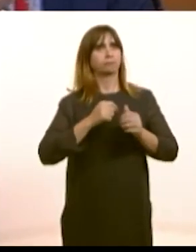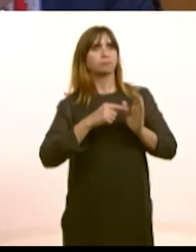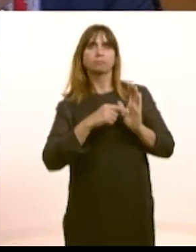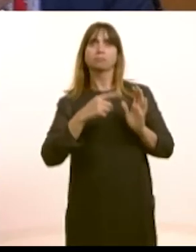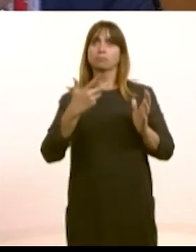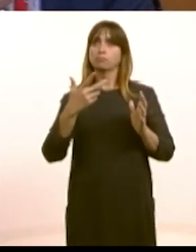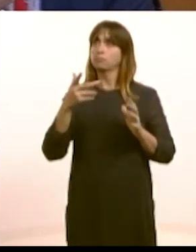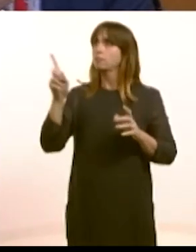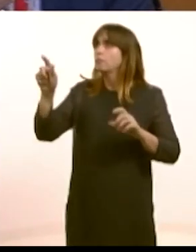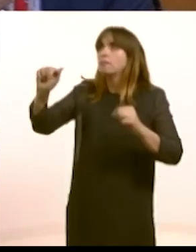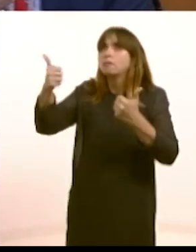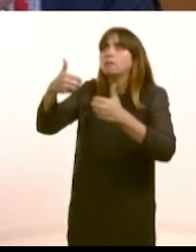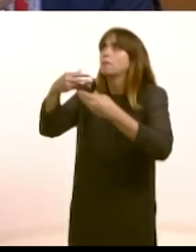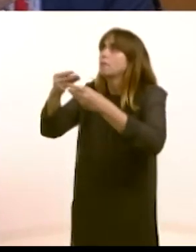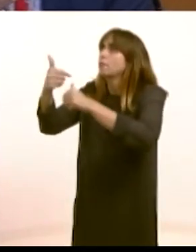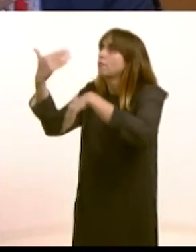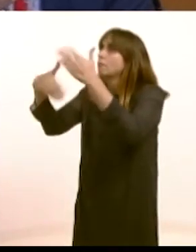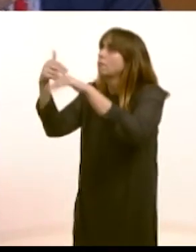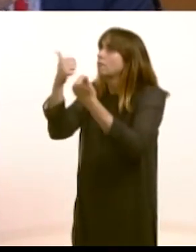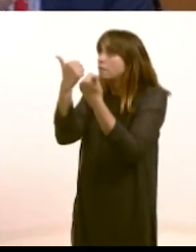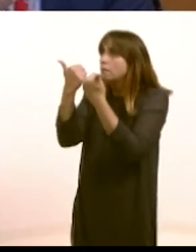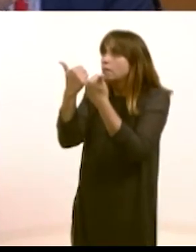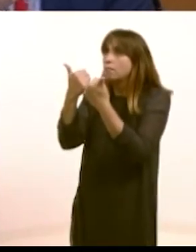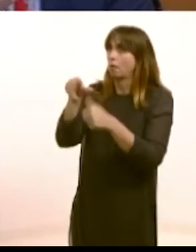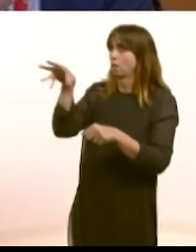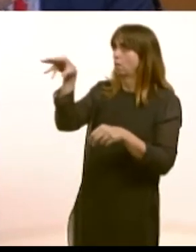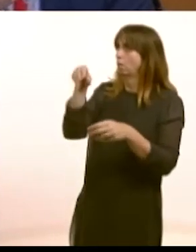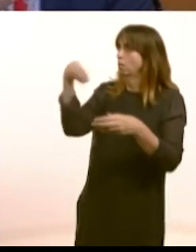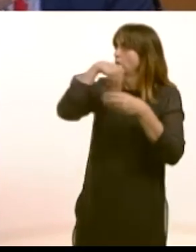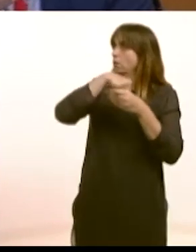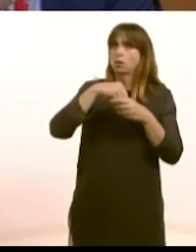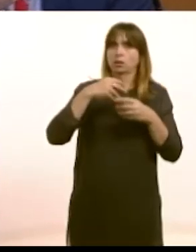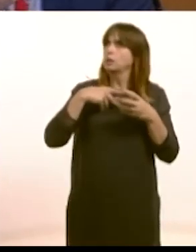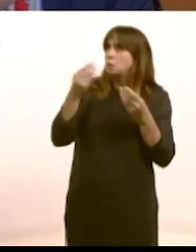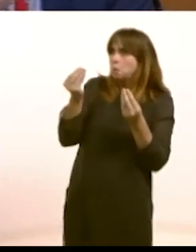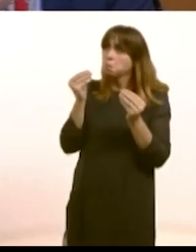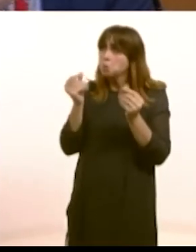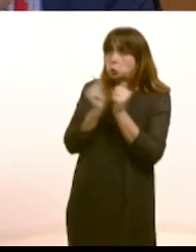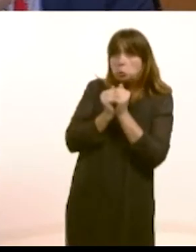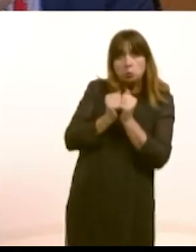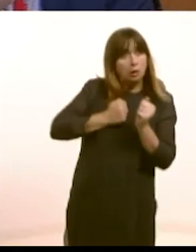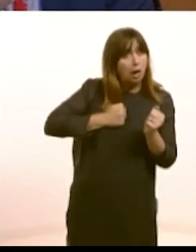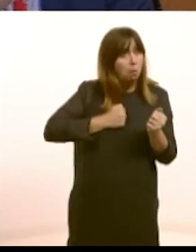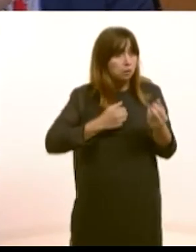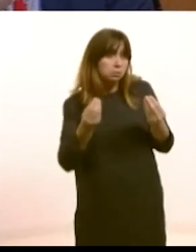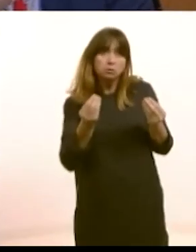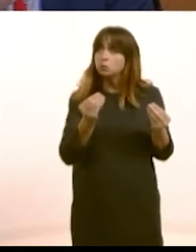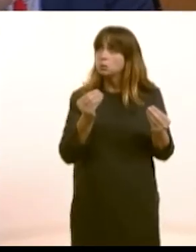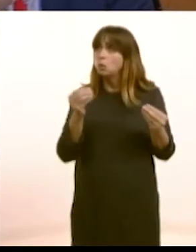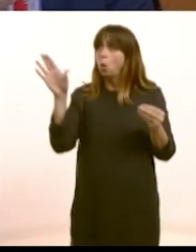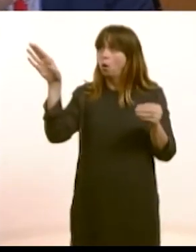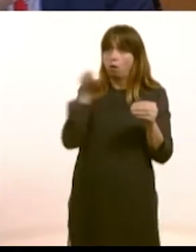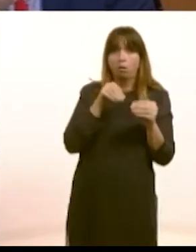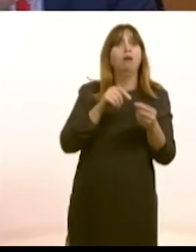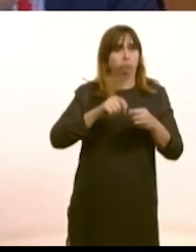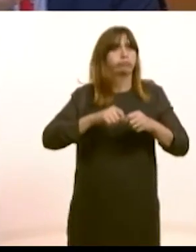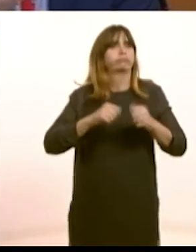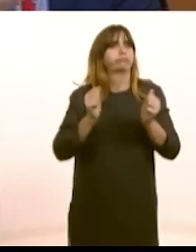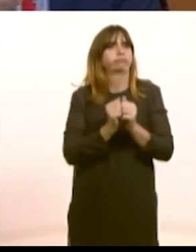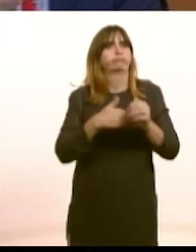evidence of that practice working well, then clearly we would want them to look at it to see if it's appropriate in their own area, and if so, to implement